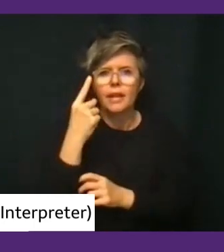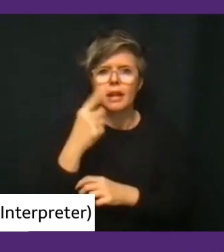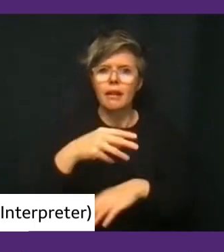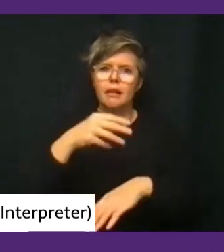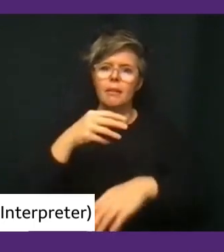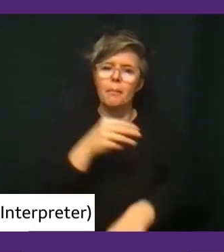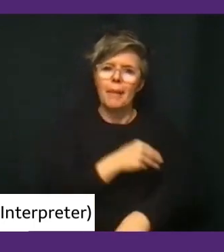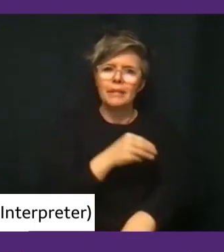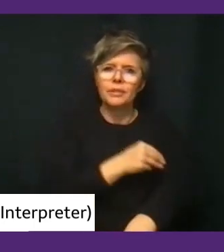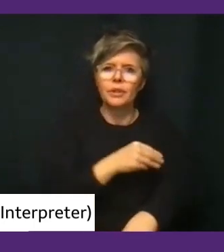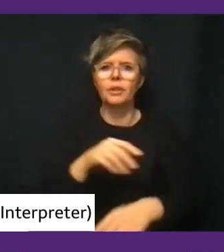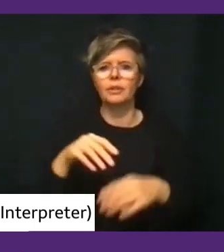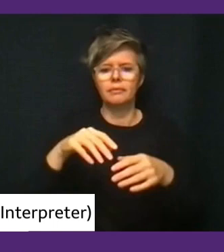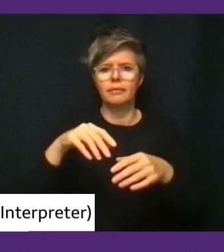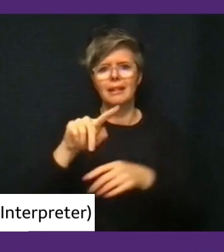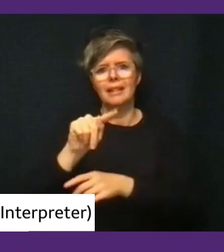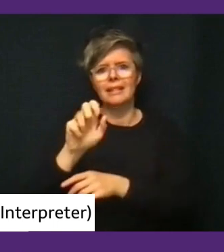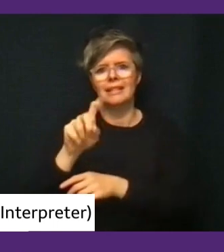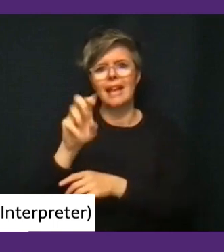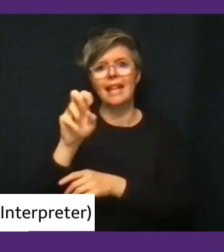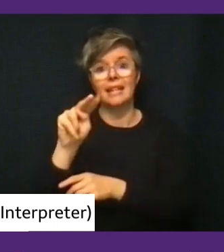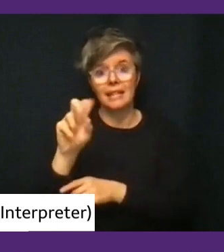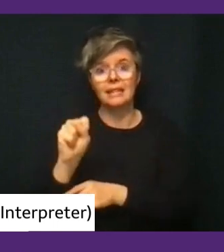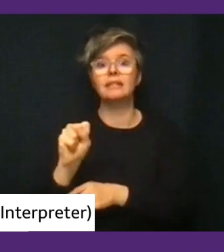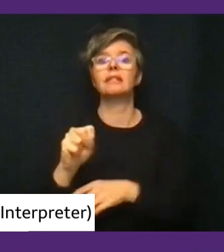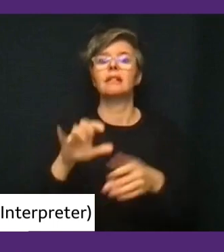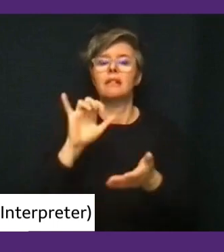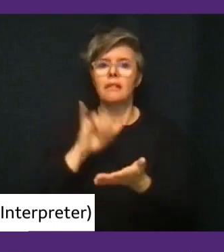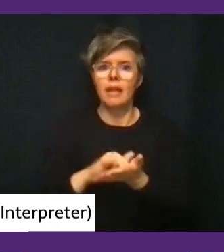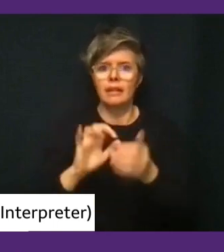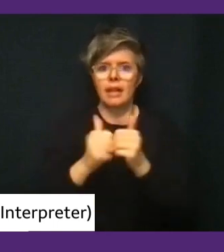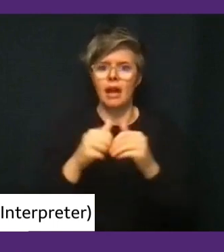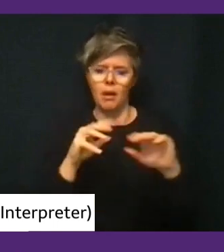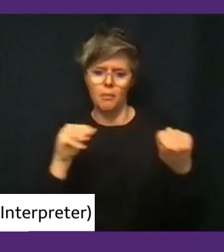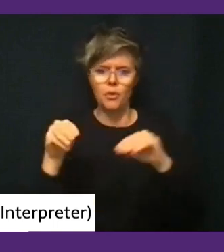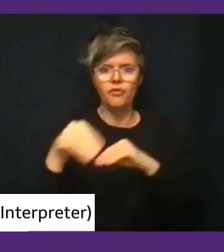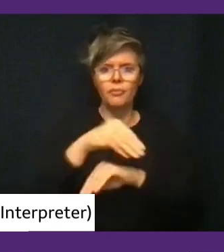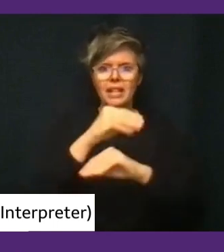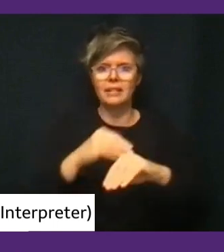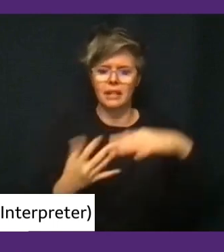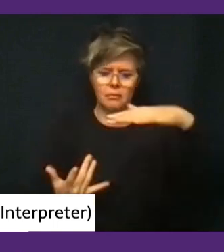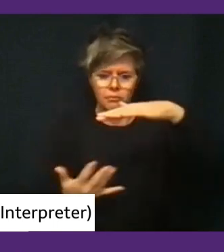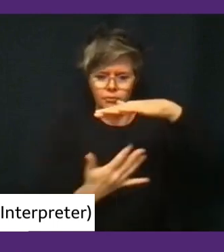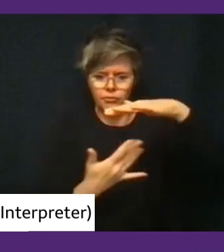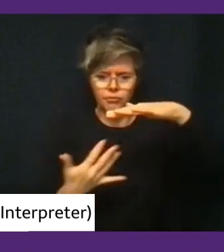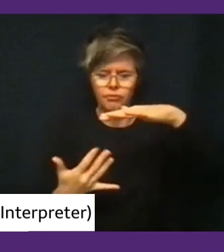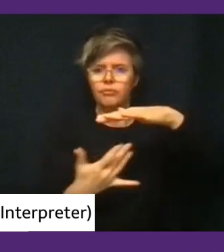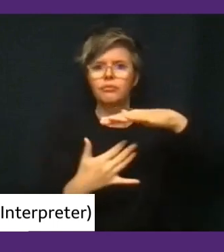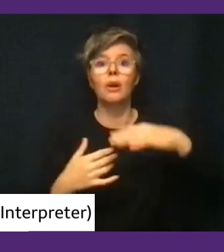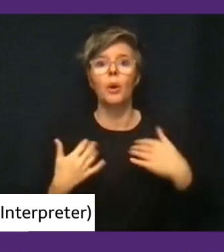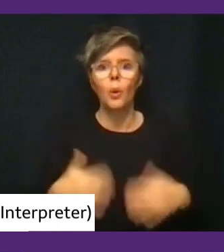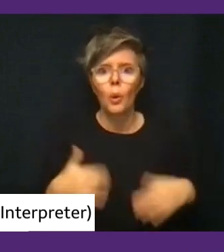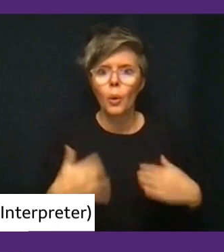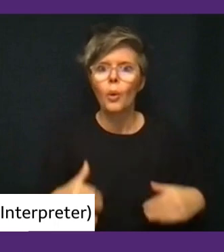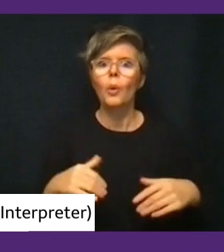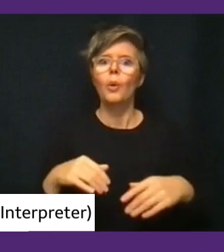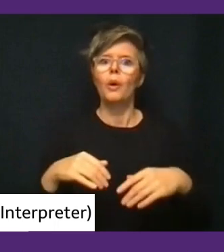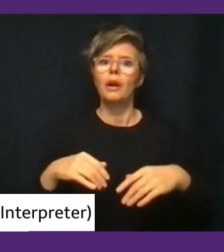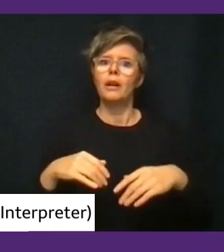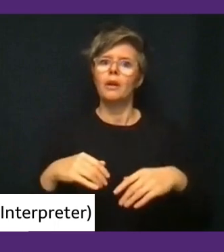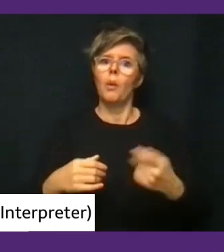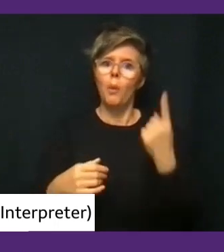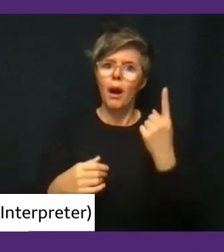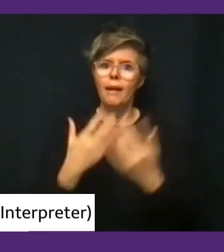able to drive the watch one-handed. And what we found actually in the year after was that there were tons